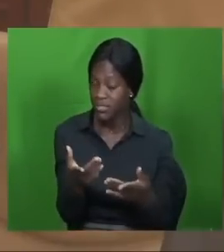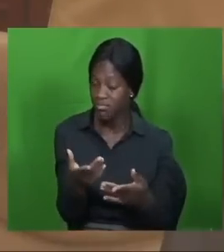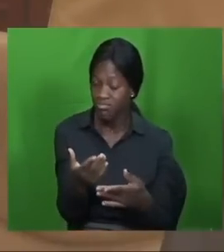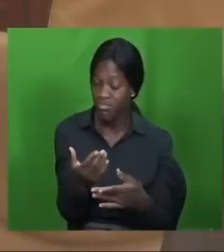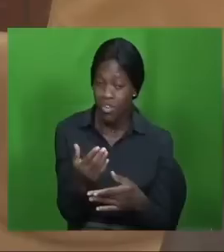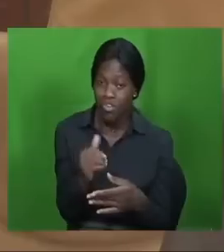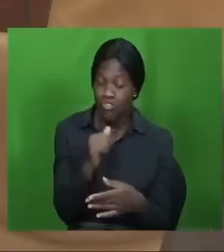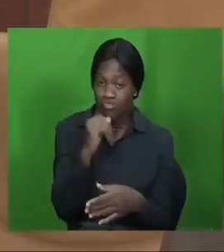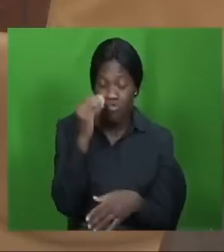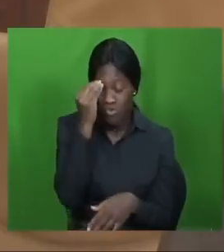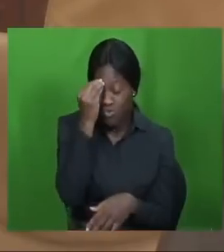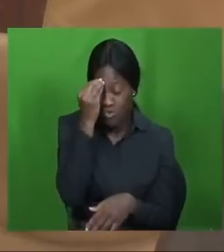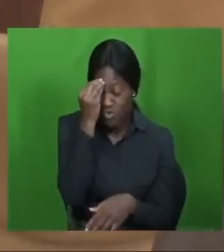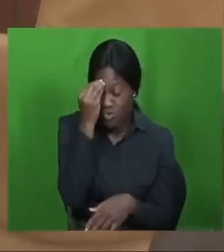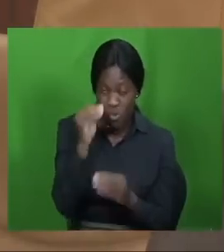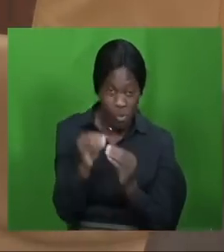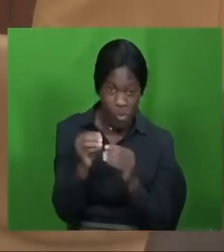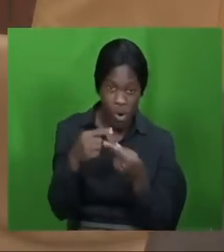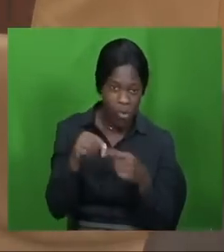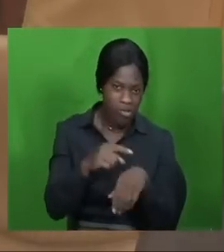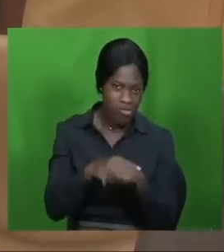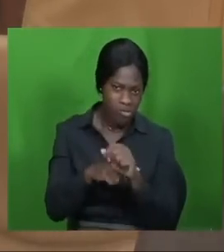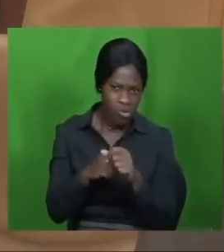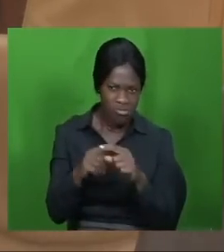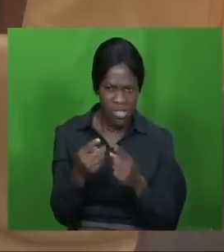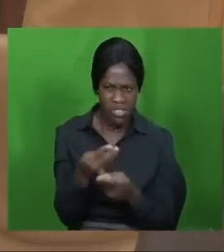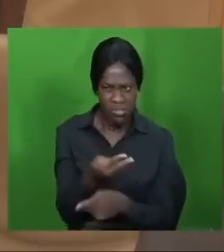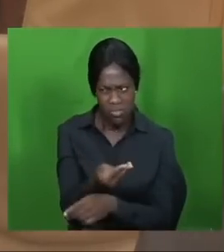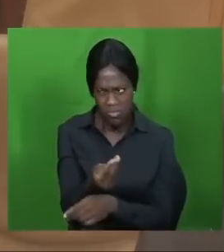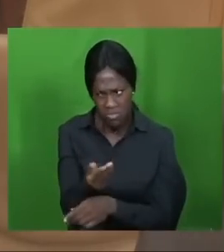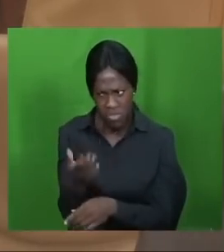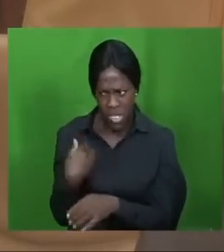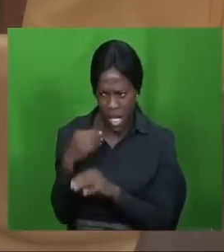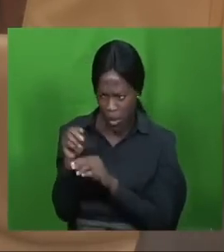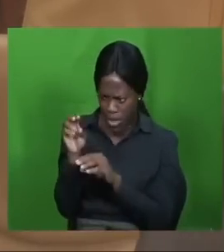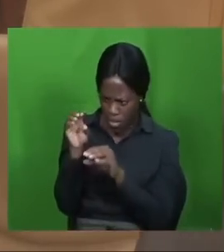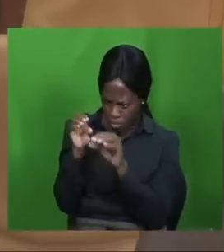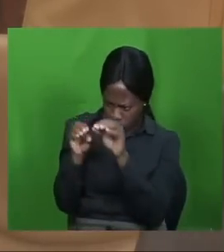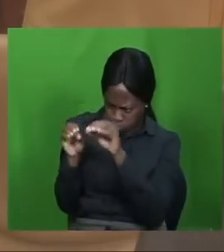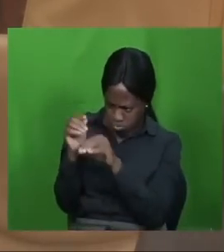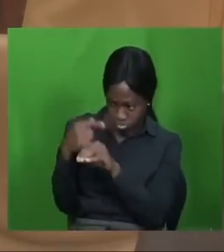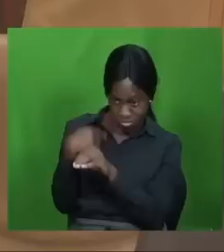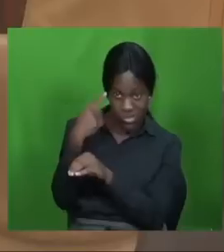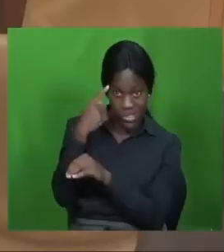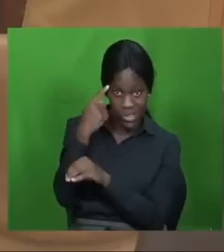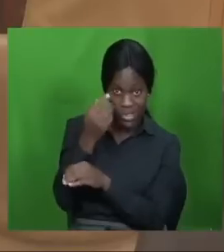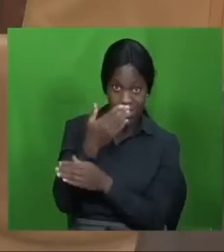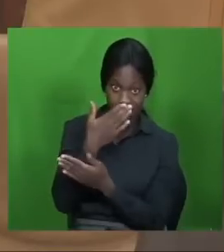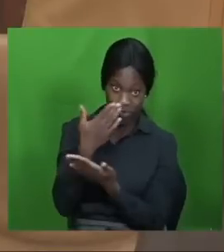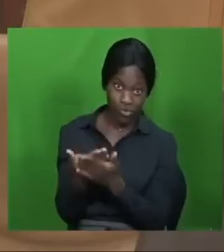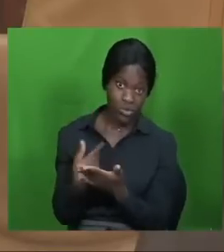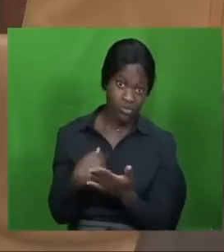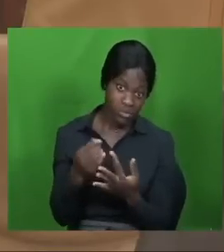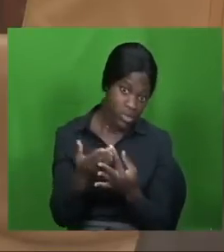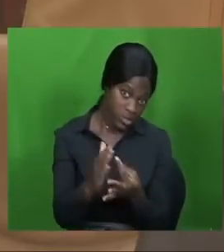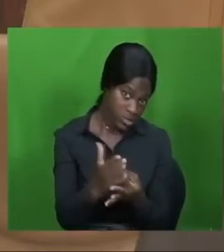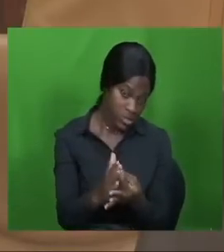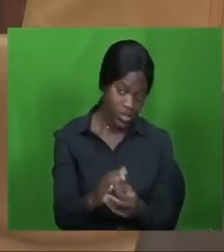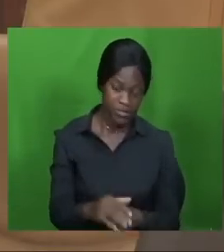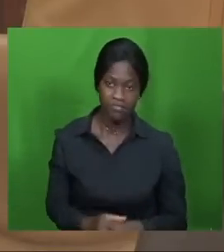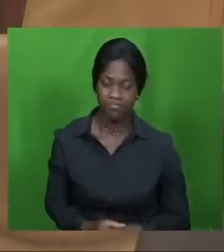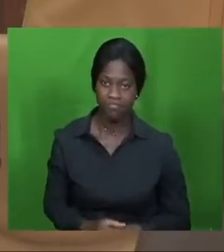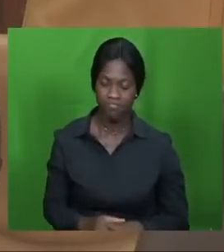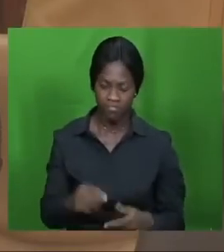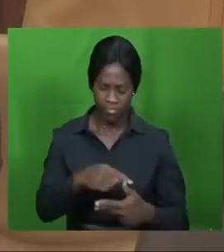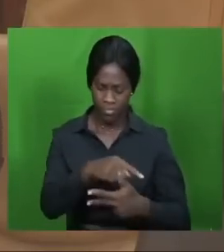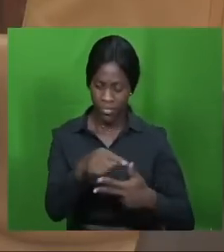but I observed some few things that I believe that it's worth sharing. Mr. Speaker, the 3 games